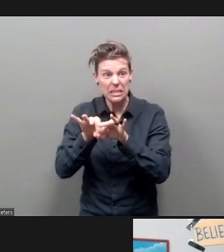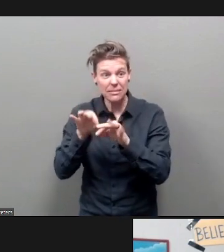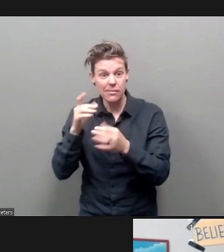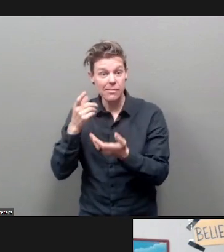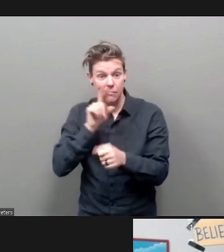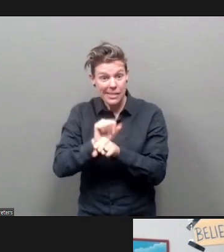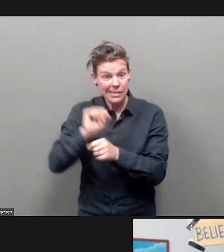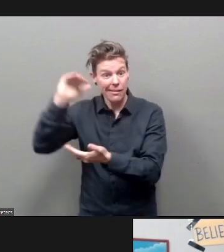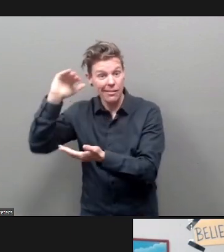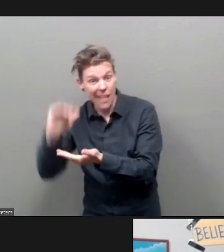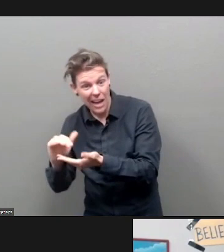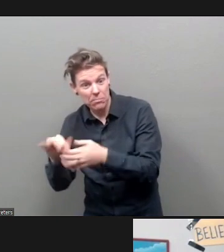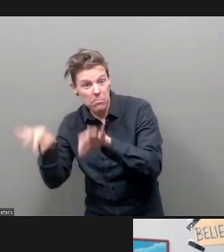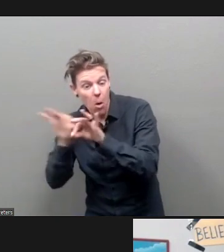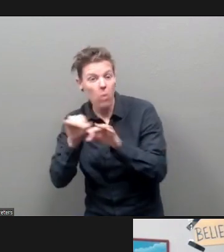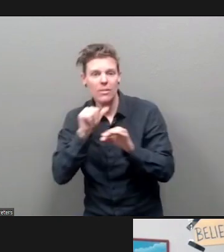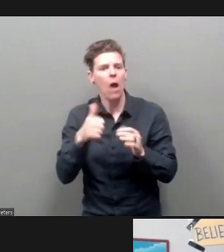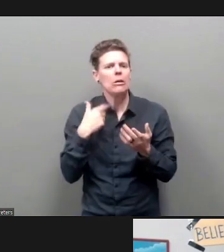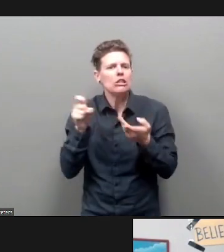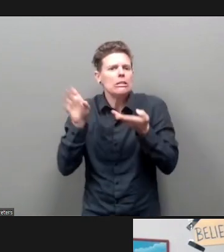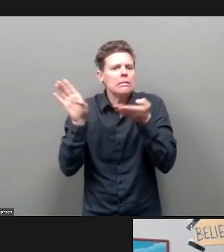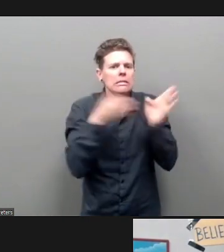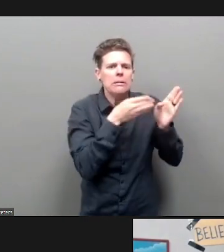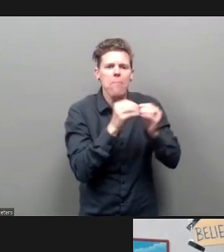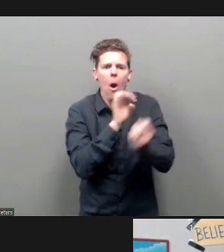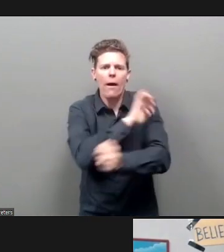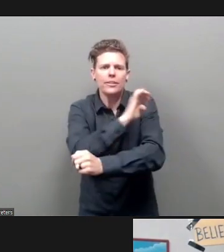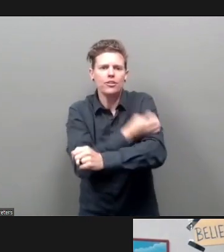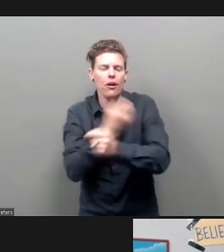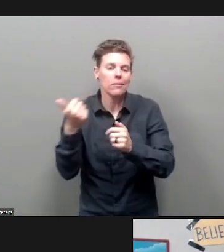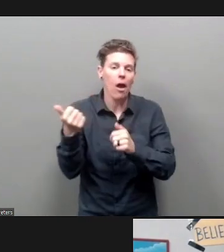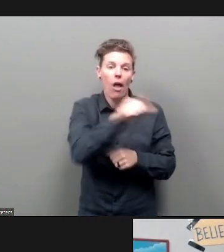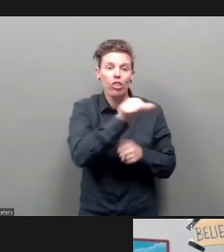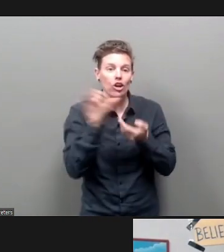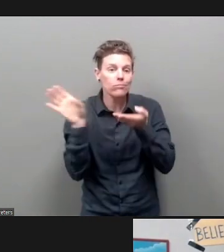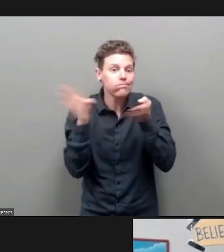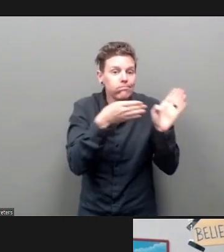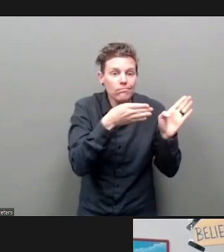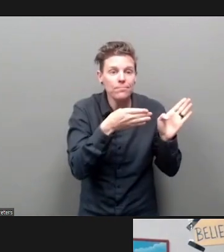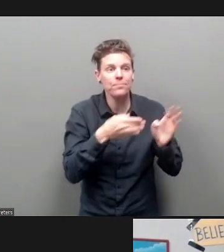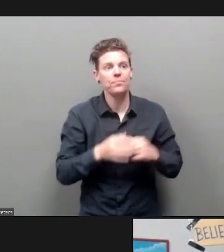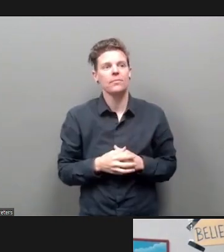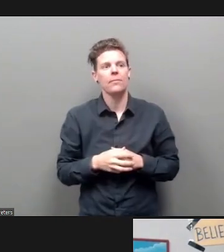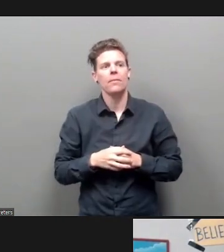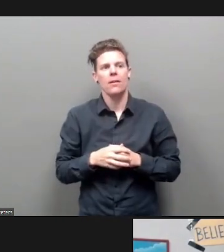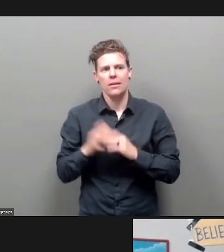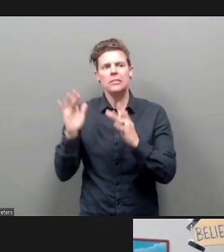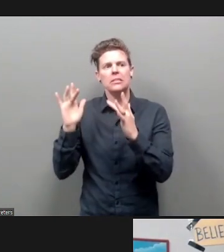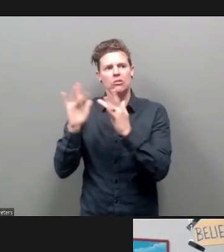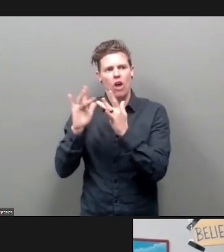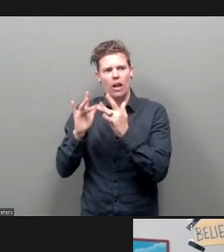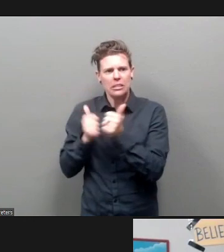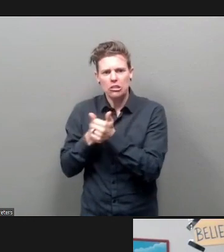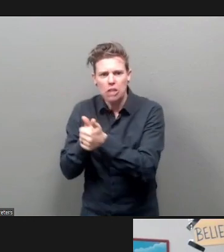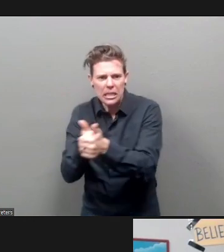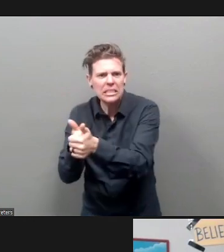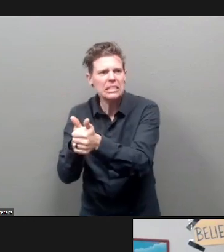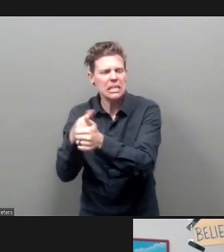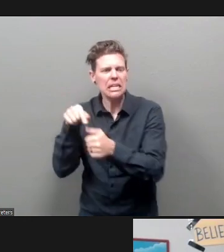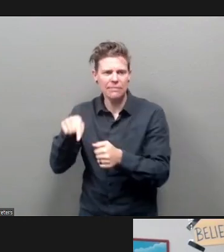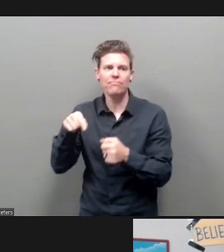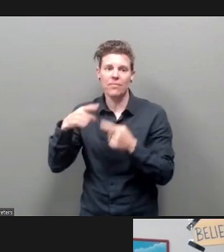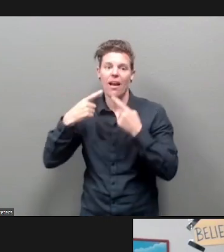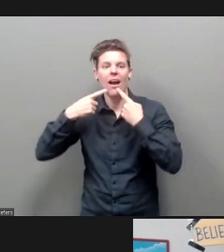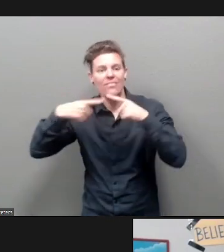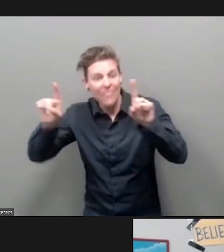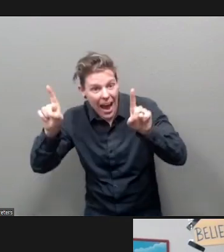Yeah, it's a really good question. And contact tracing is, it's really effective when it's really effective. And then there are